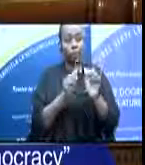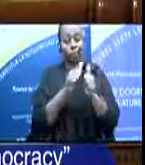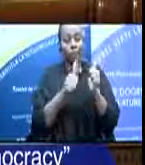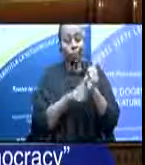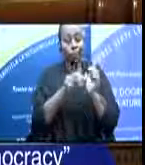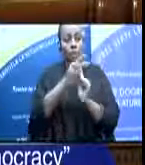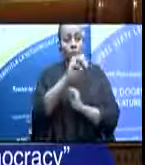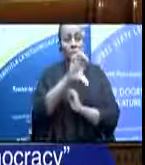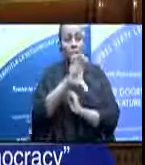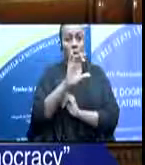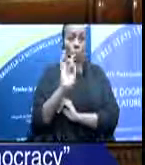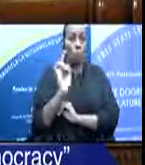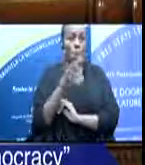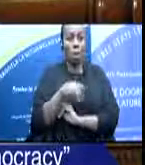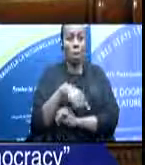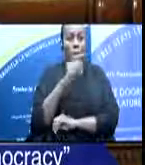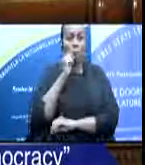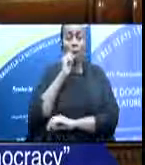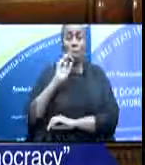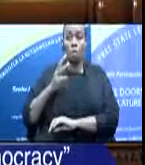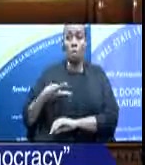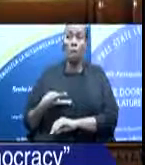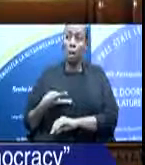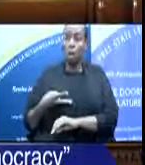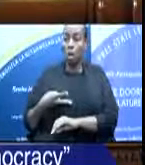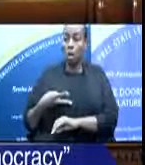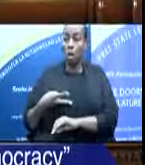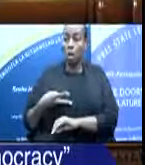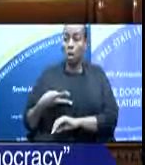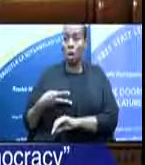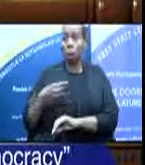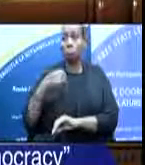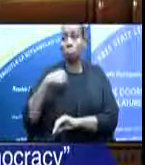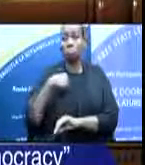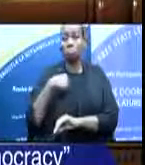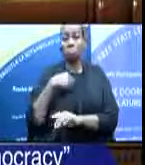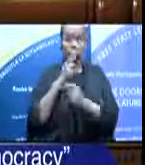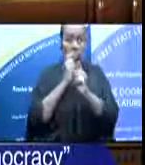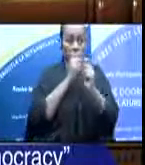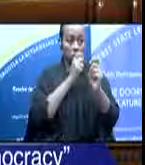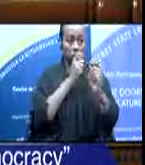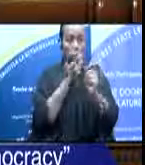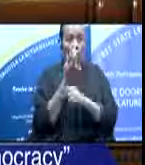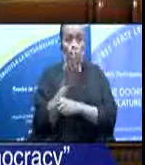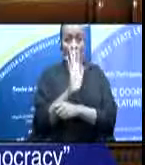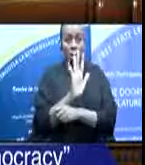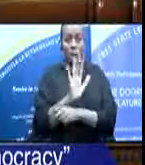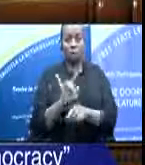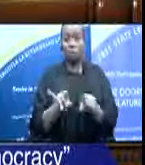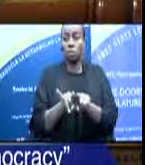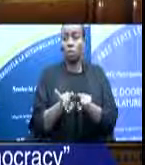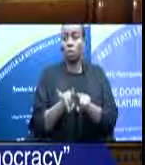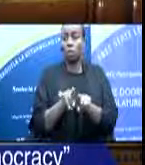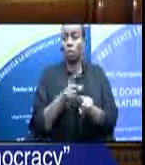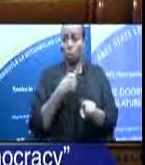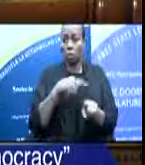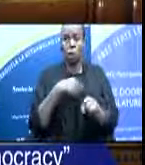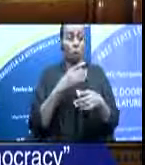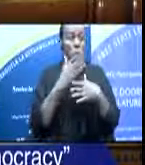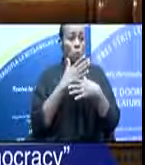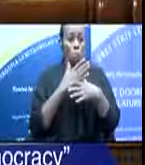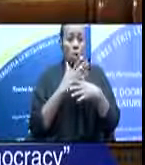Council, ladies and gentlemen, those are the open media. We have a great job to